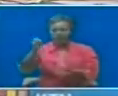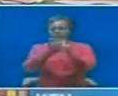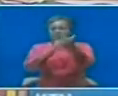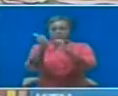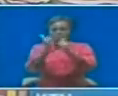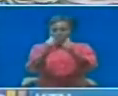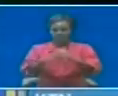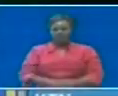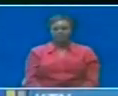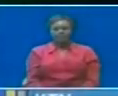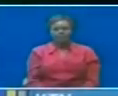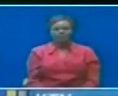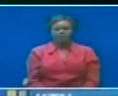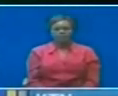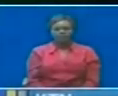Sports.